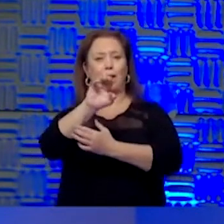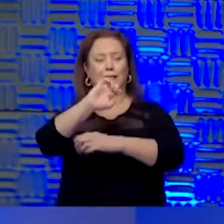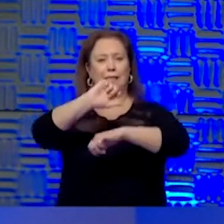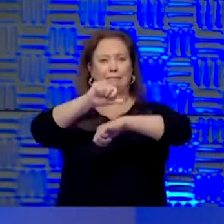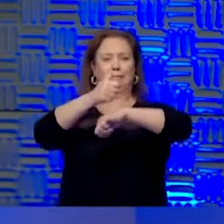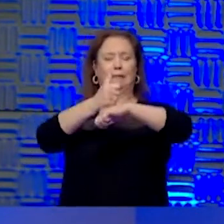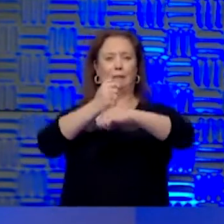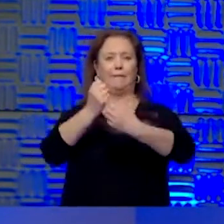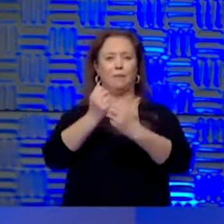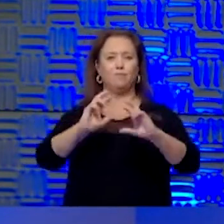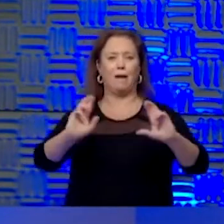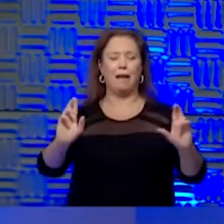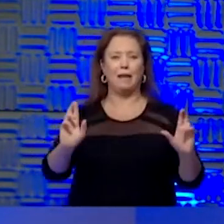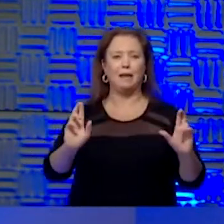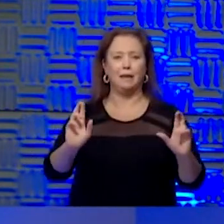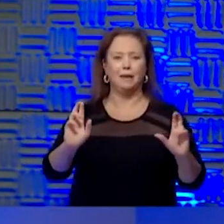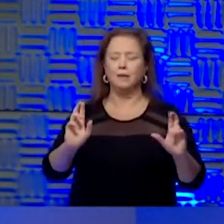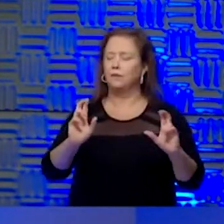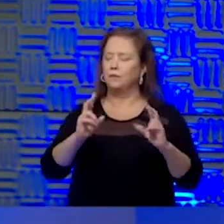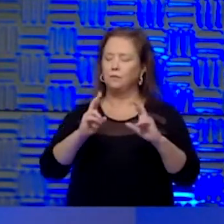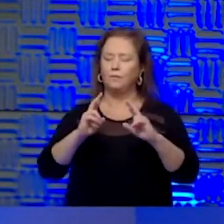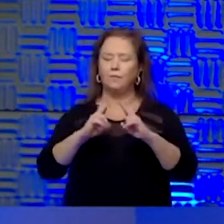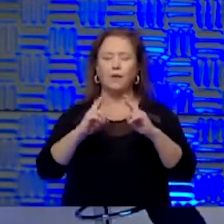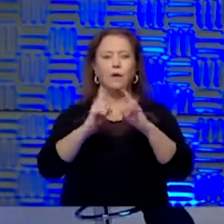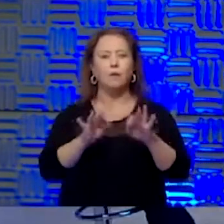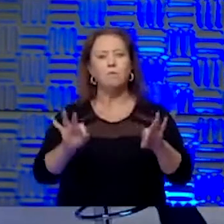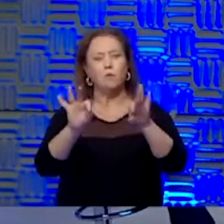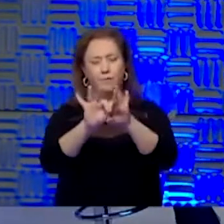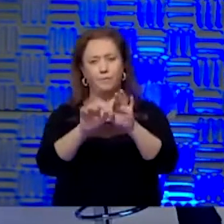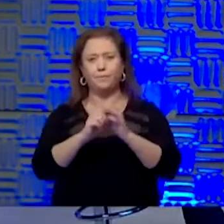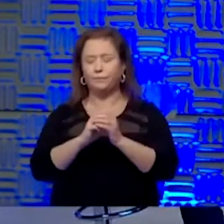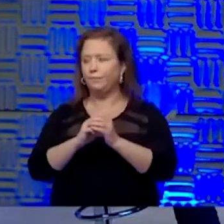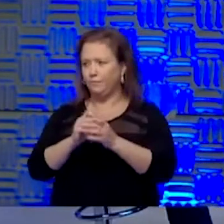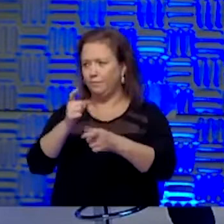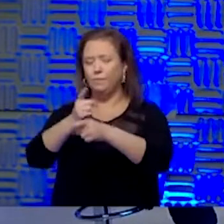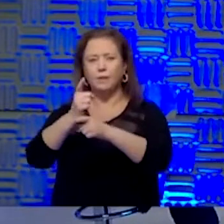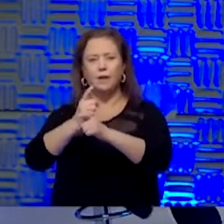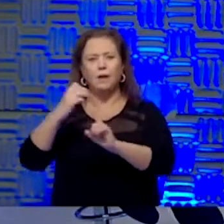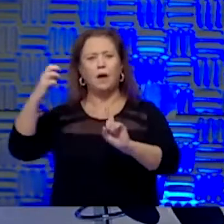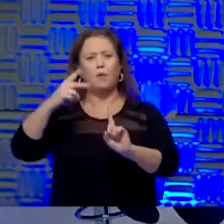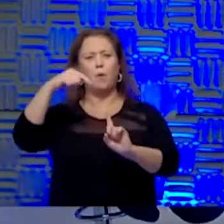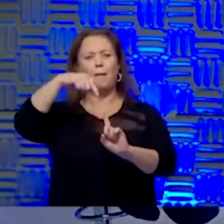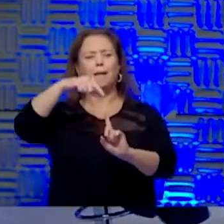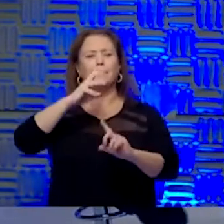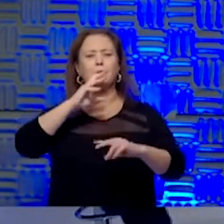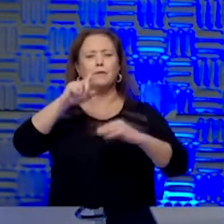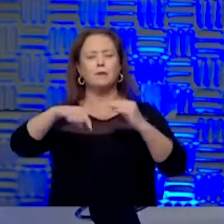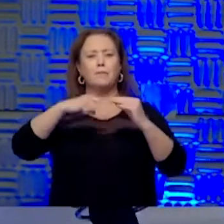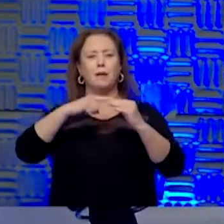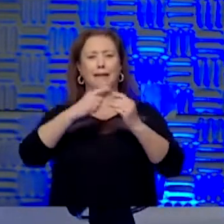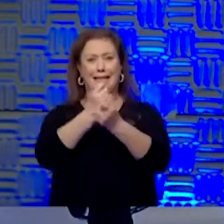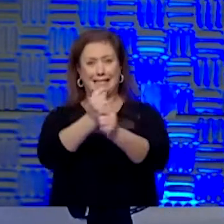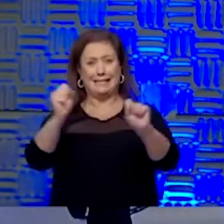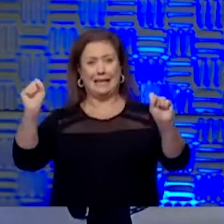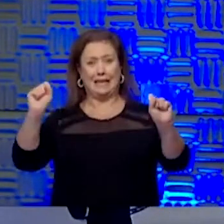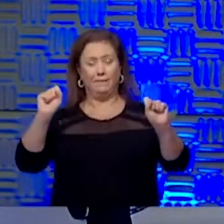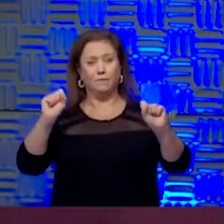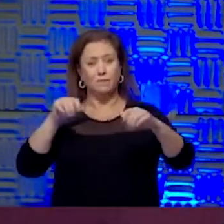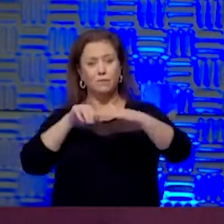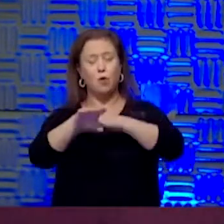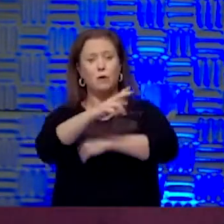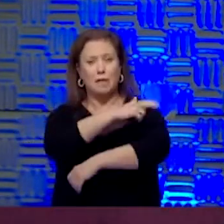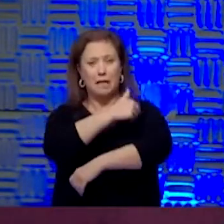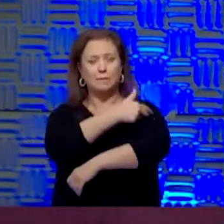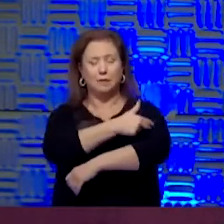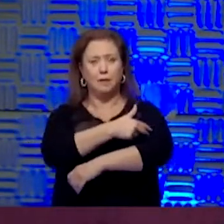So that's all very important for sure. And I think that adequacy, just to come back to our earlier point, but it is safe to go get care. If you